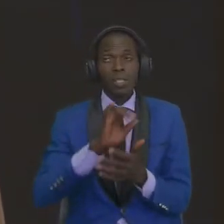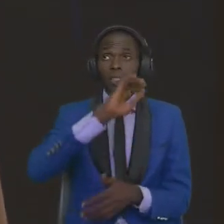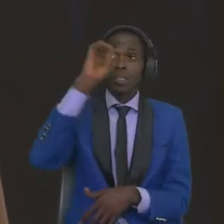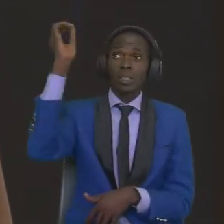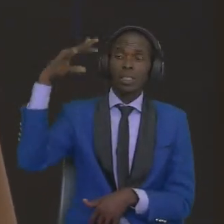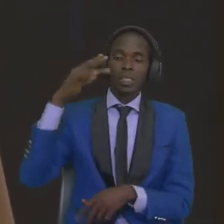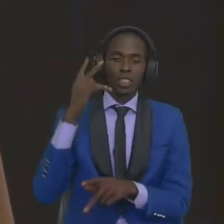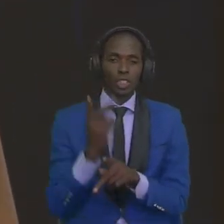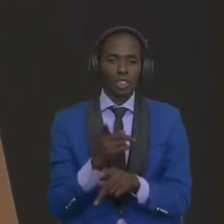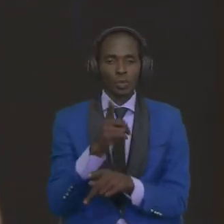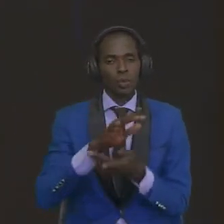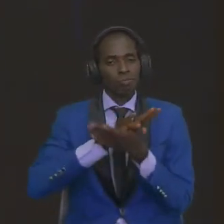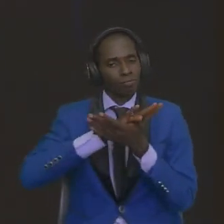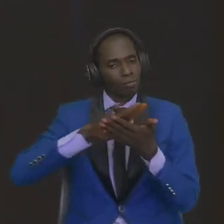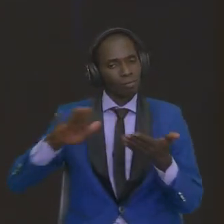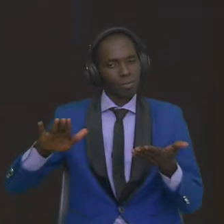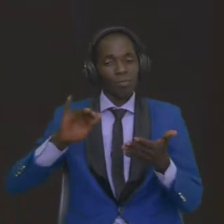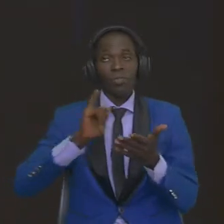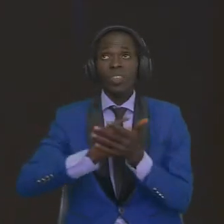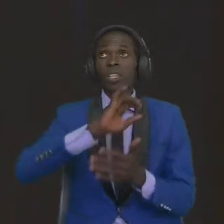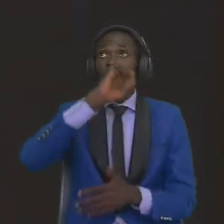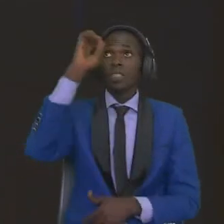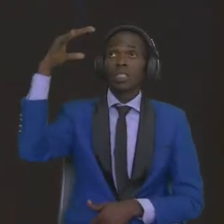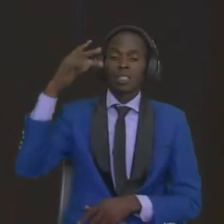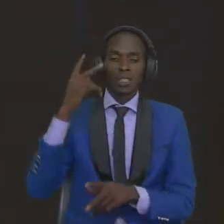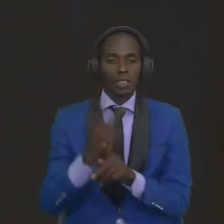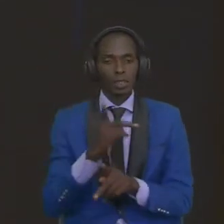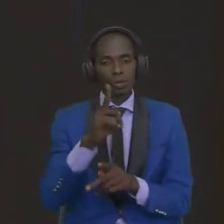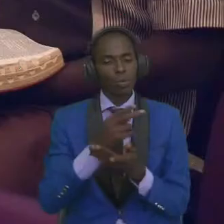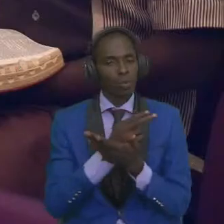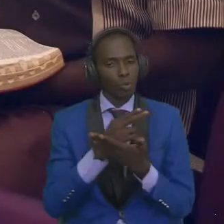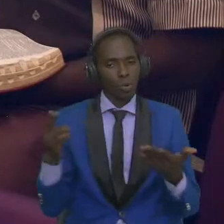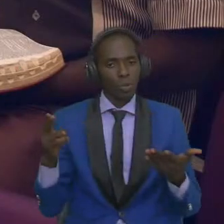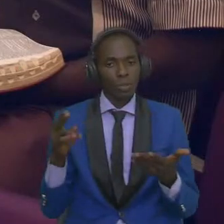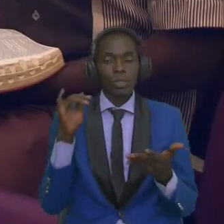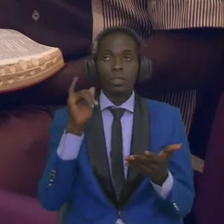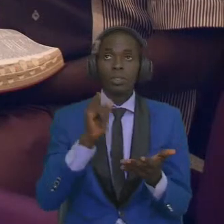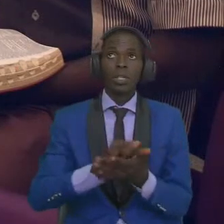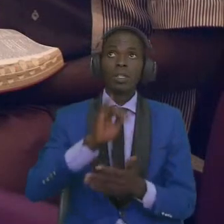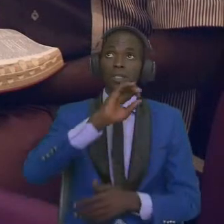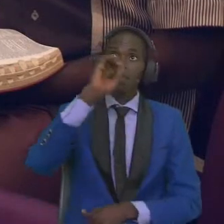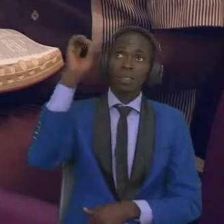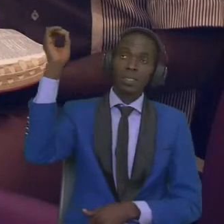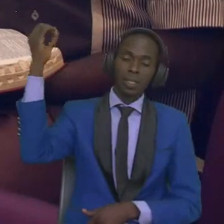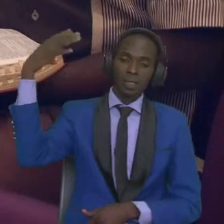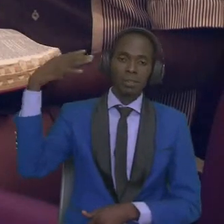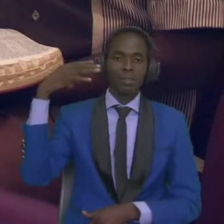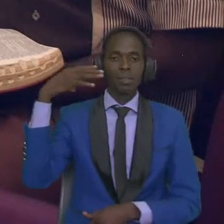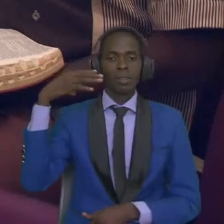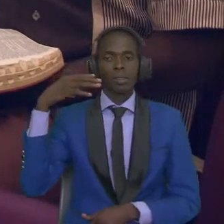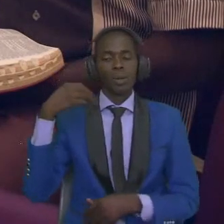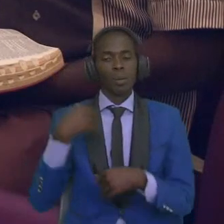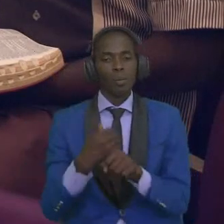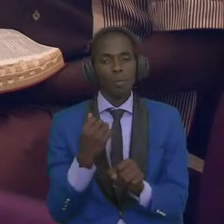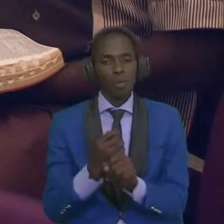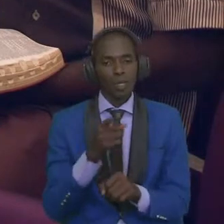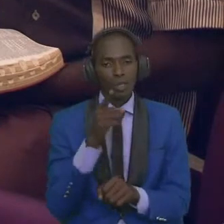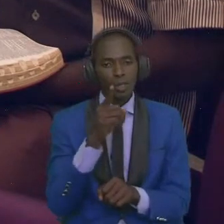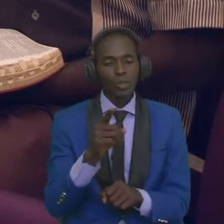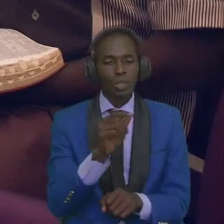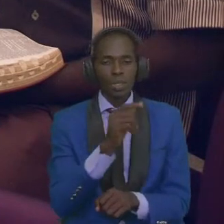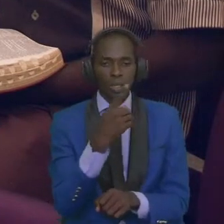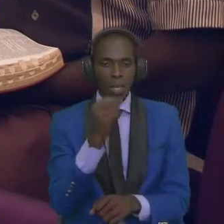clean. That grace keeps you holy. That grace, that grace makes you